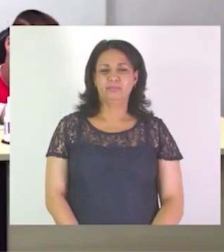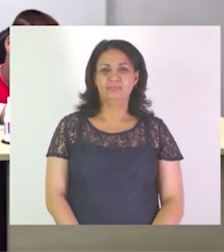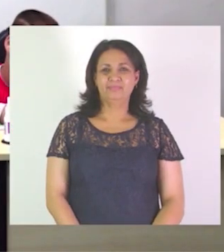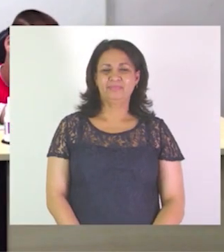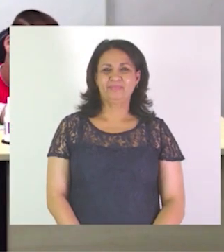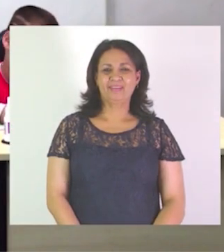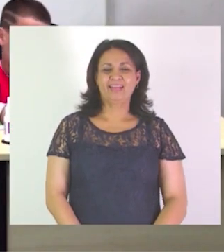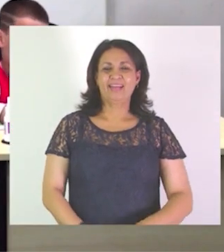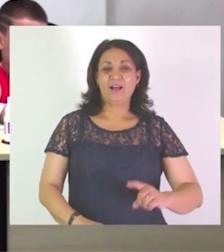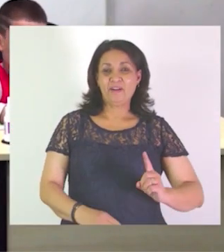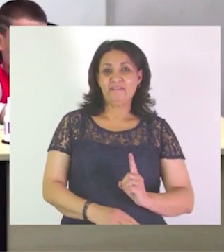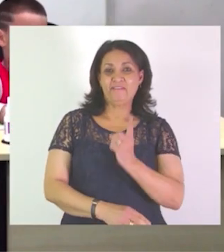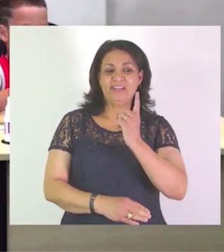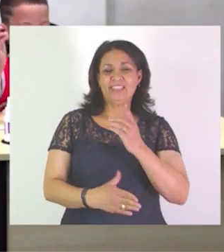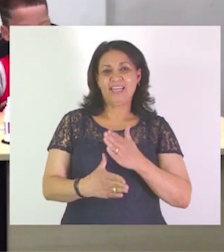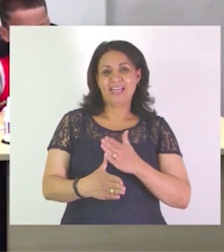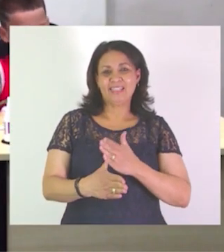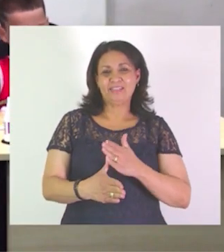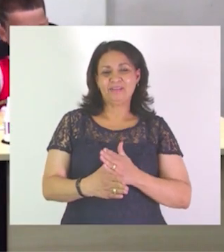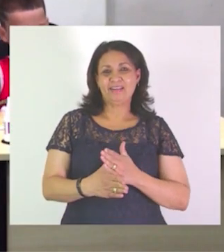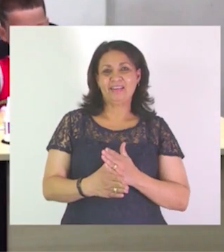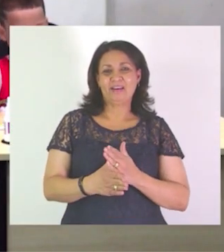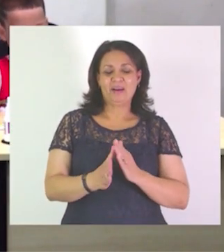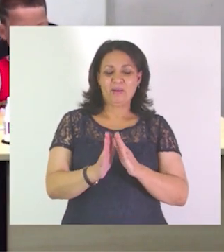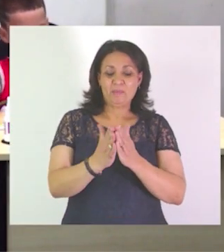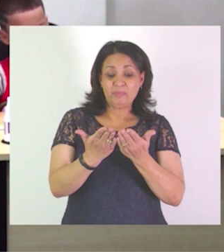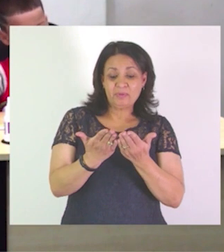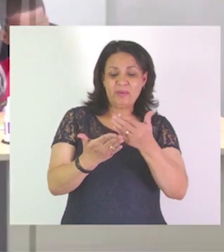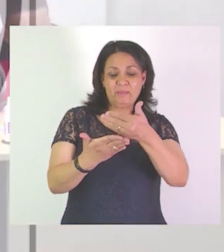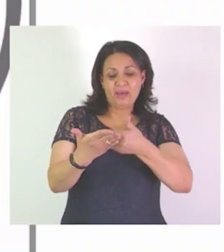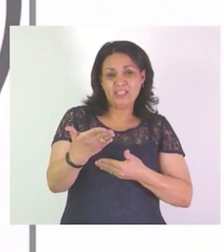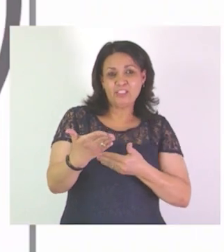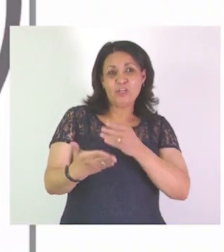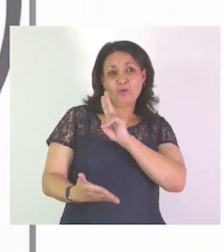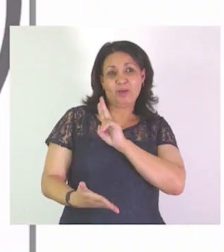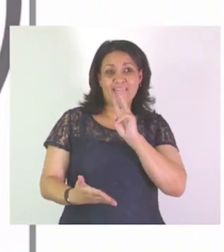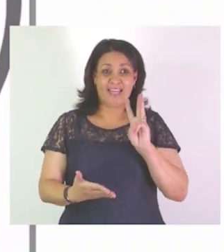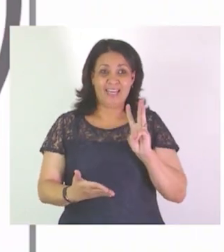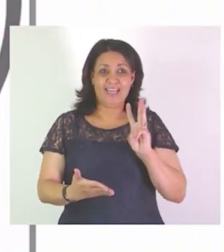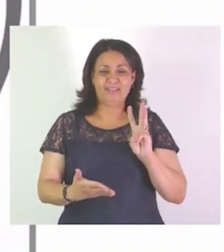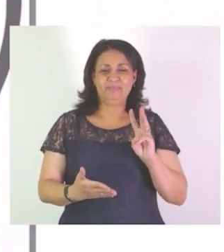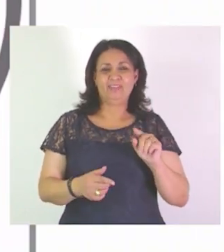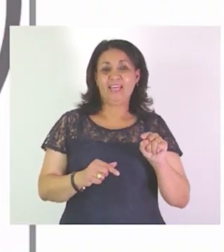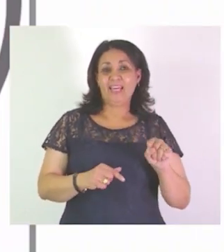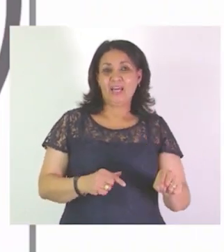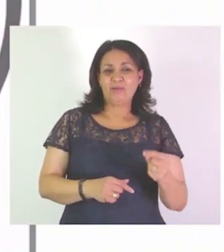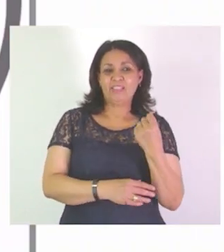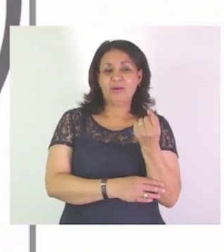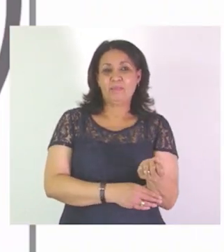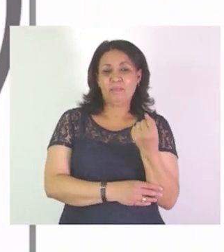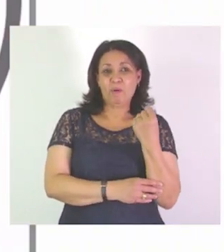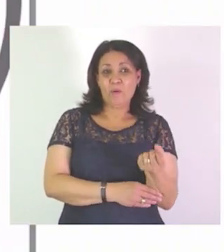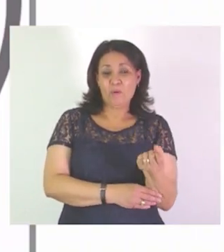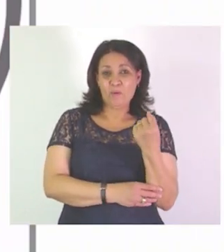Our first exercise for today can be found on page 23. Here we can see that we